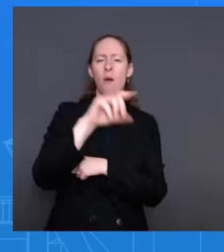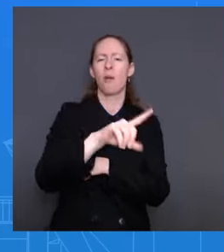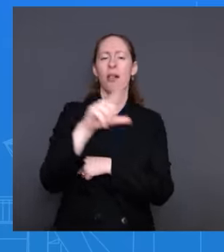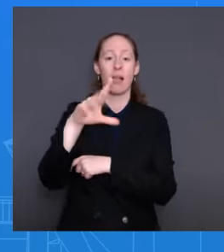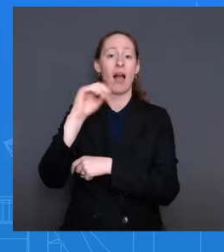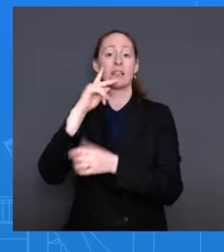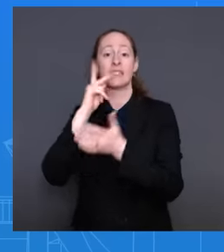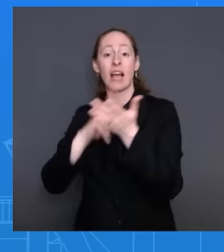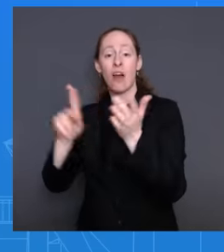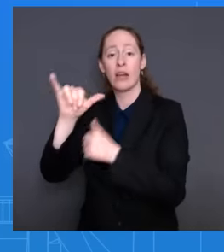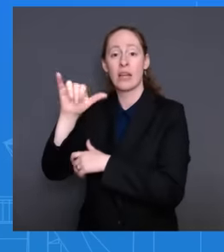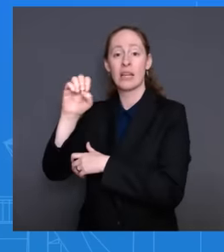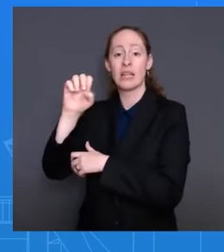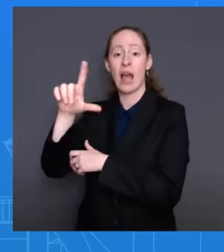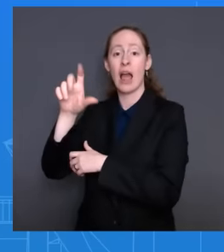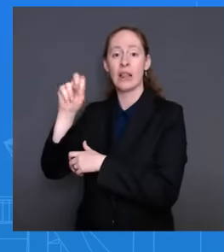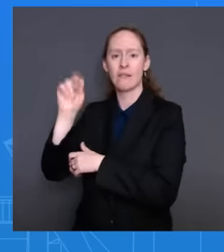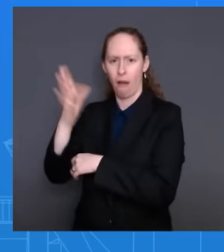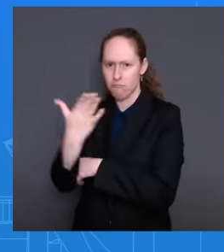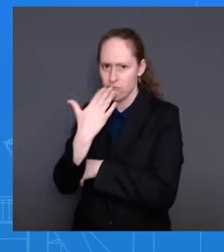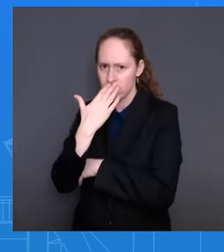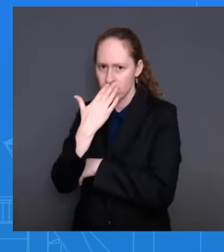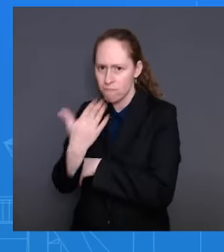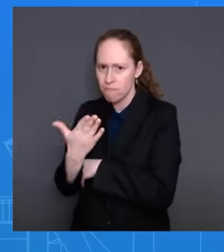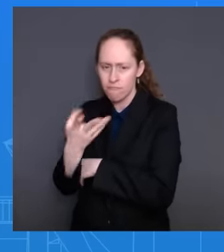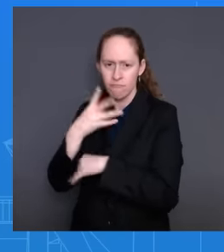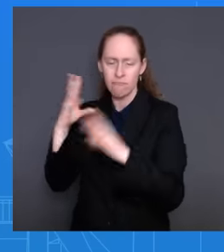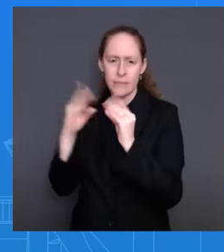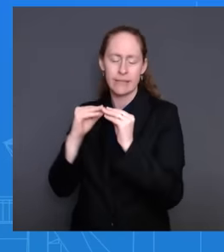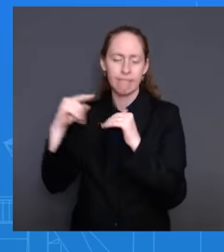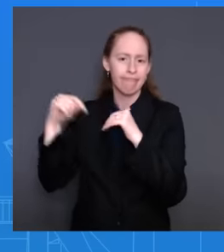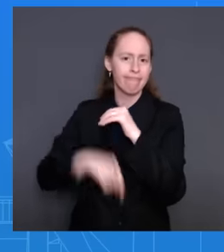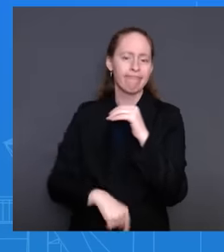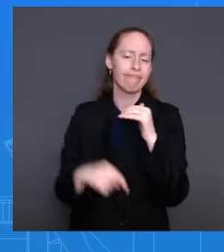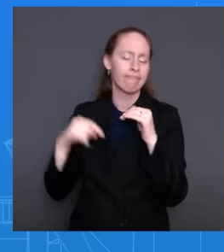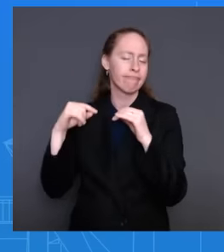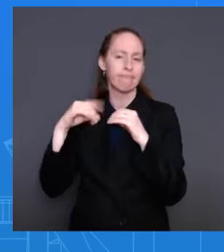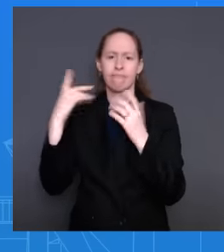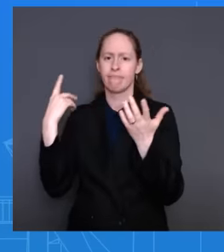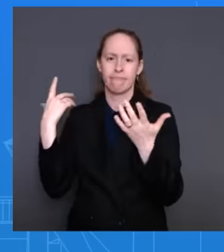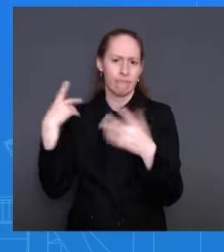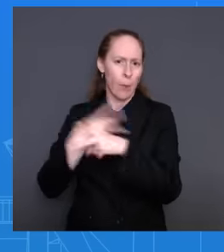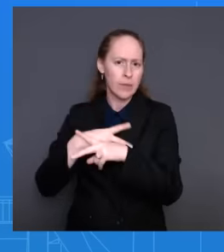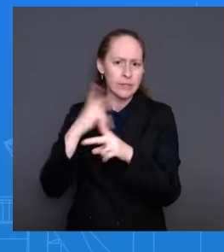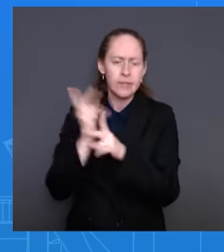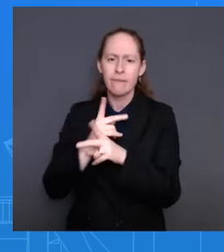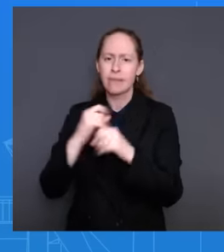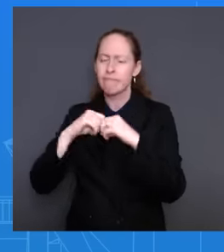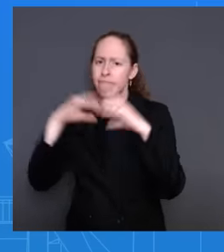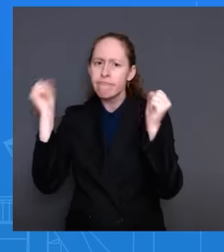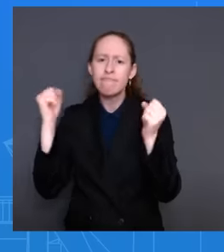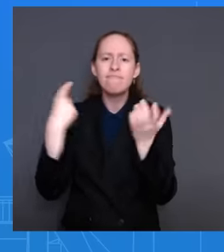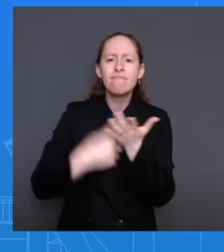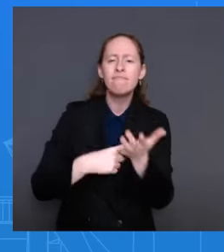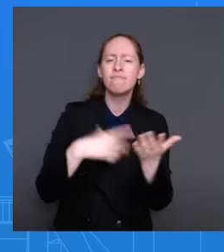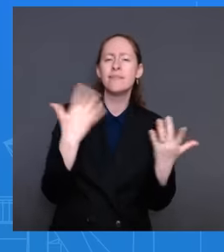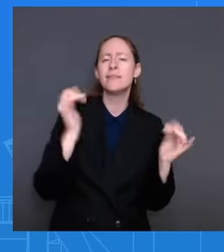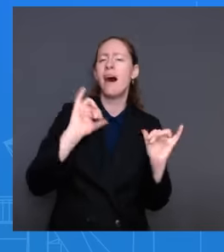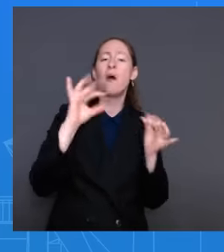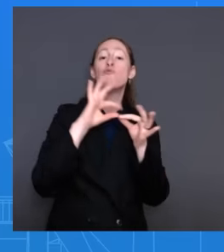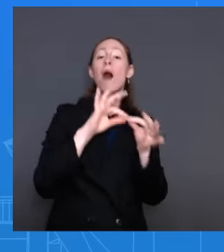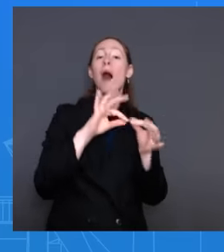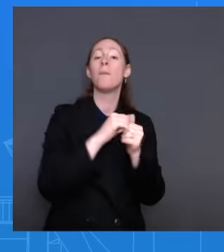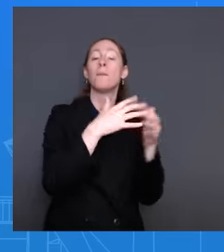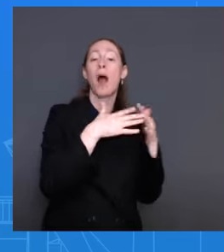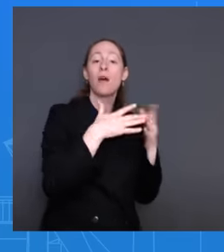meeting focused on the outlook for the U.S. and the global economy. And I won't go into detail of the